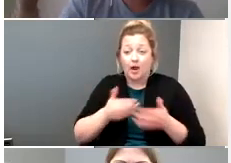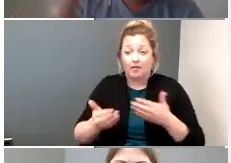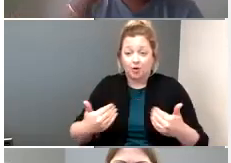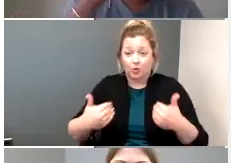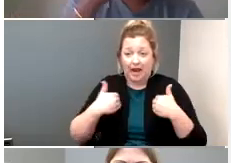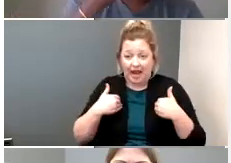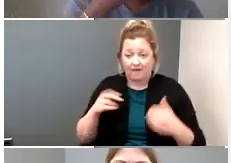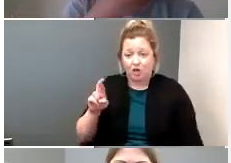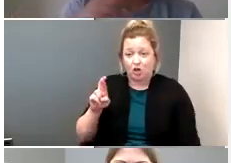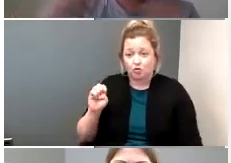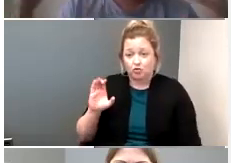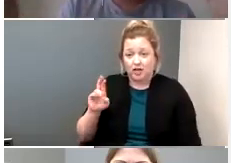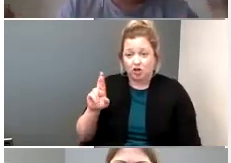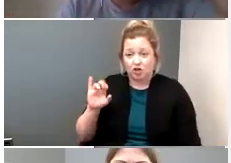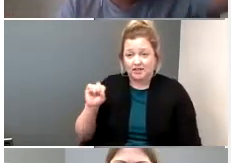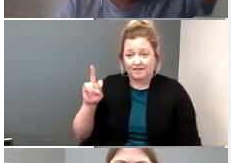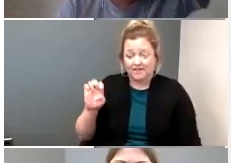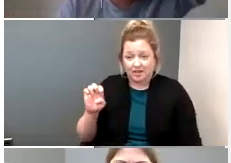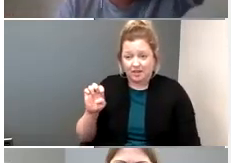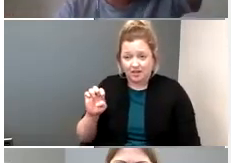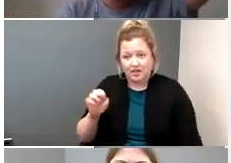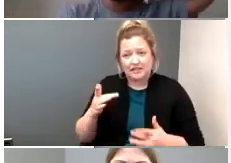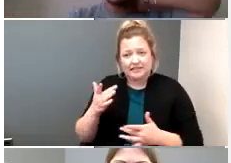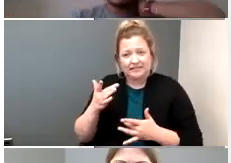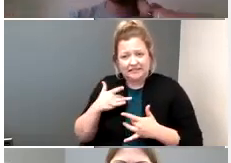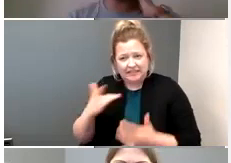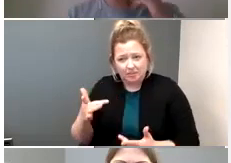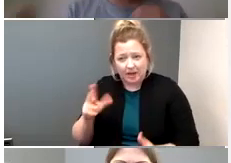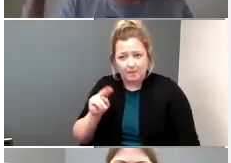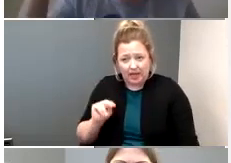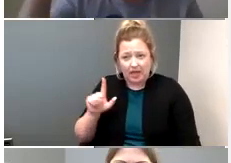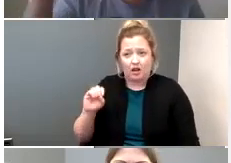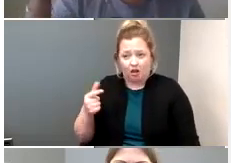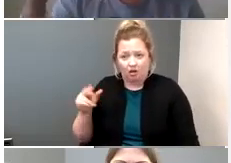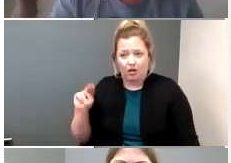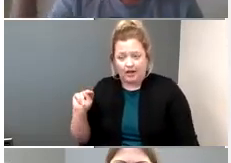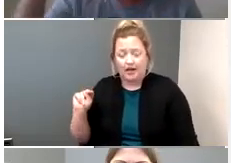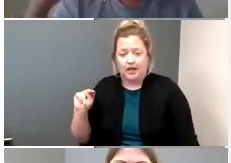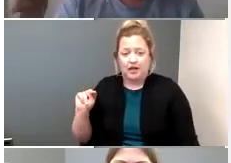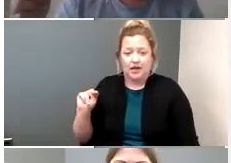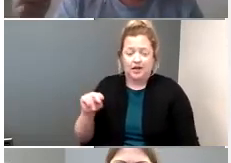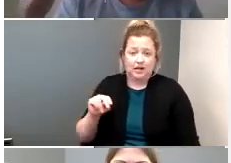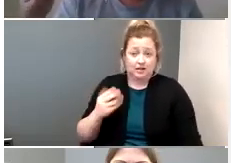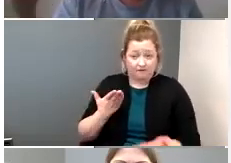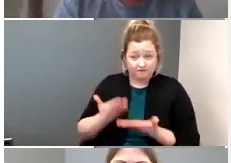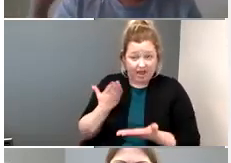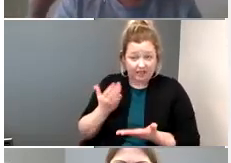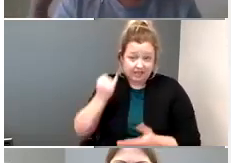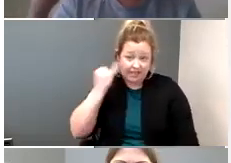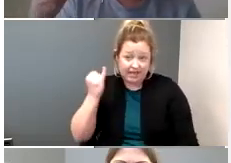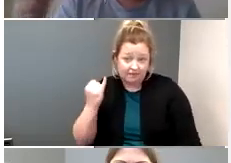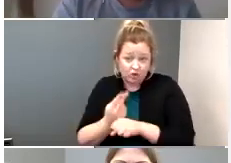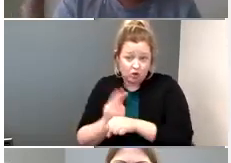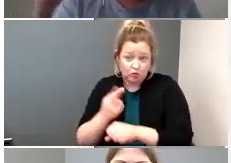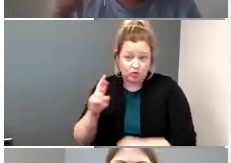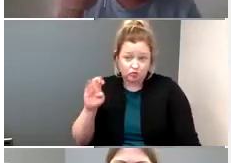recursive calls, they somehow tend to become n log n complexities. But is it a fact that using recursive calls is the thing